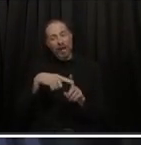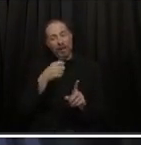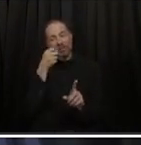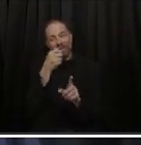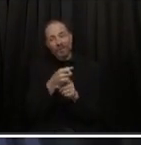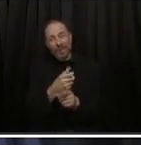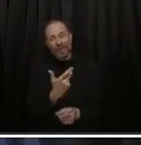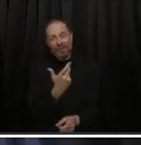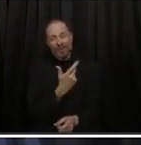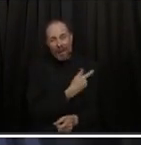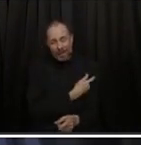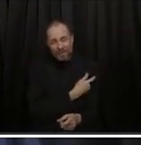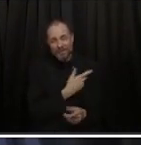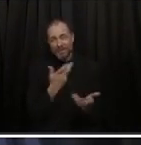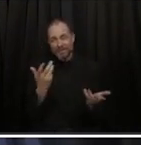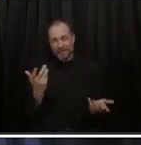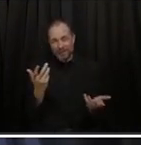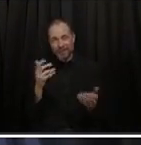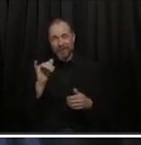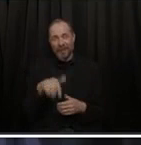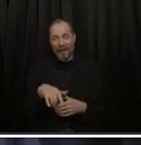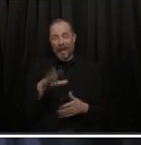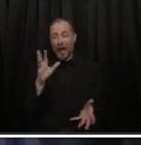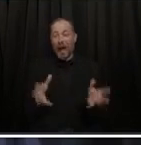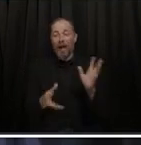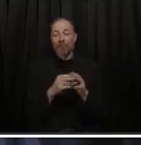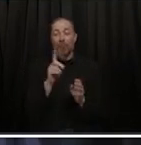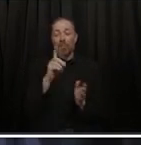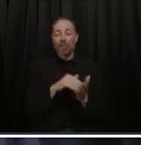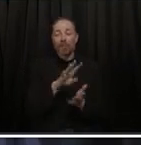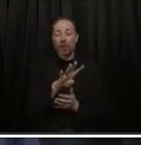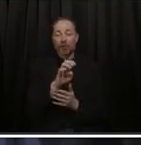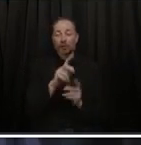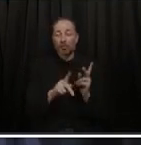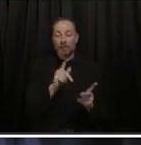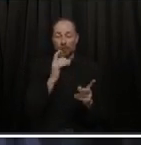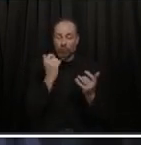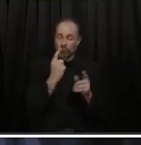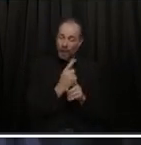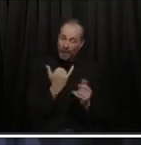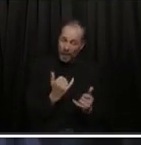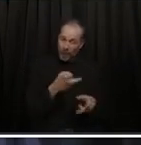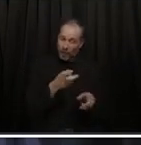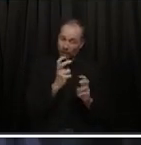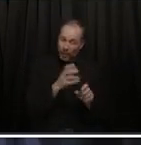having, of the 1,400 people that are hospitalized from COVID right now,